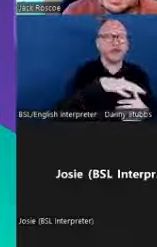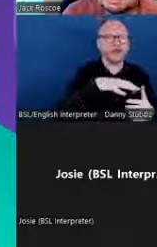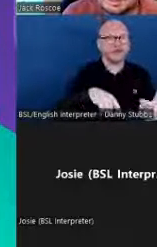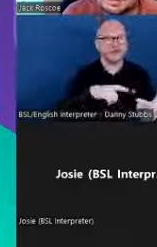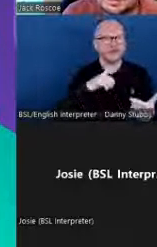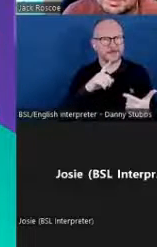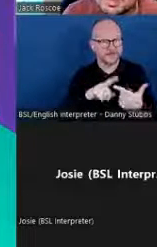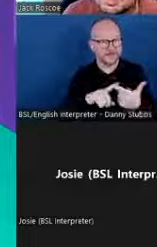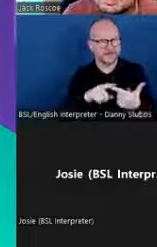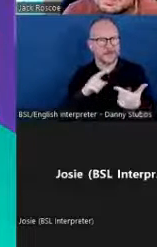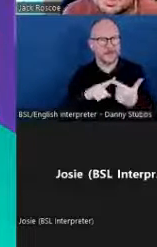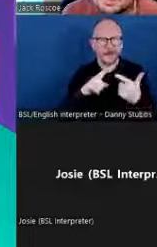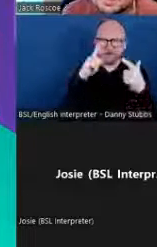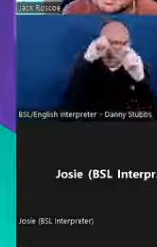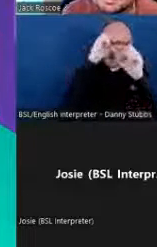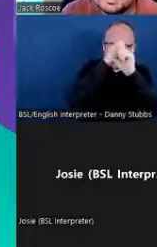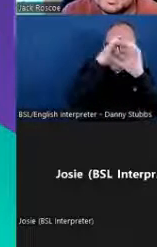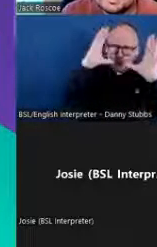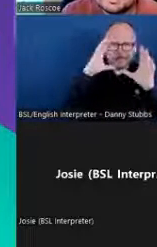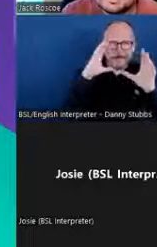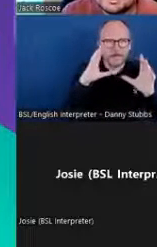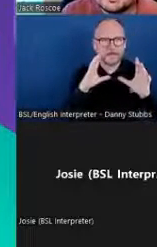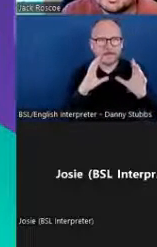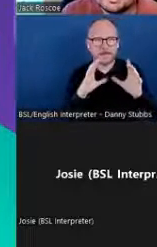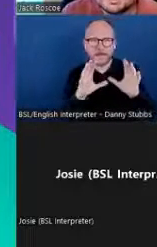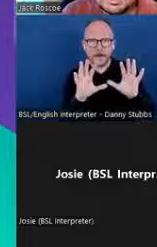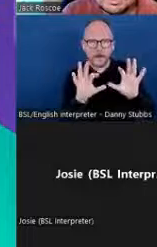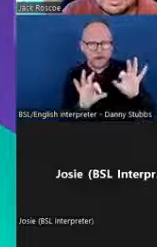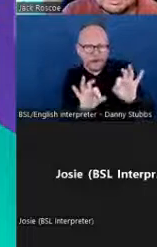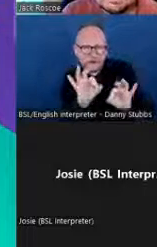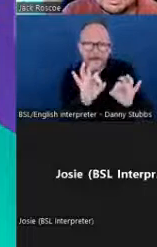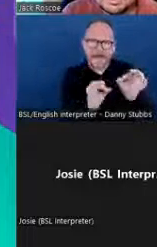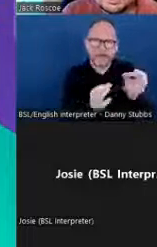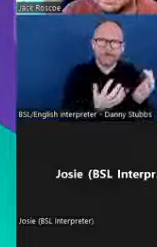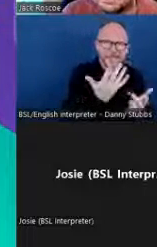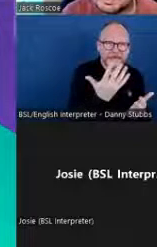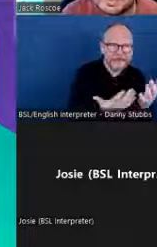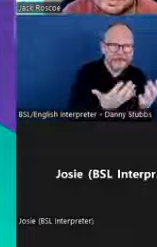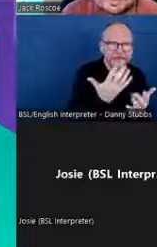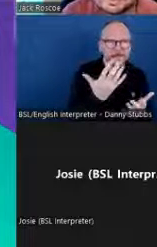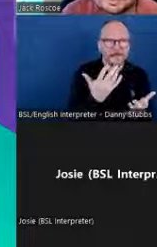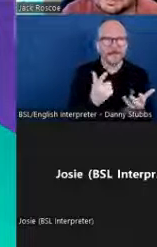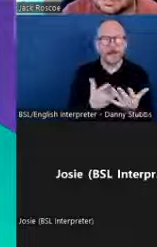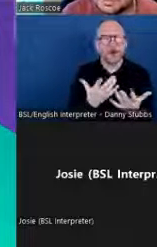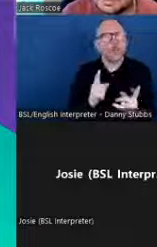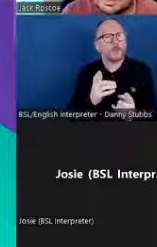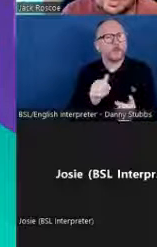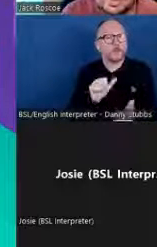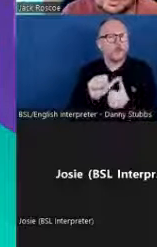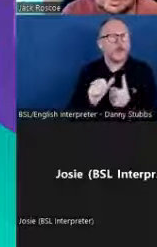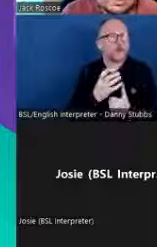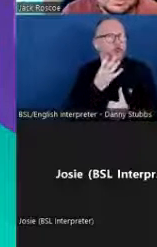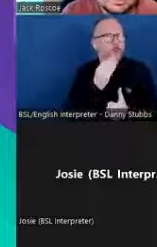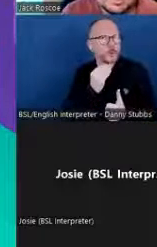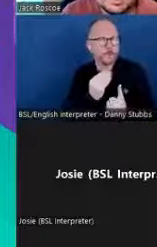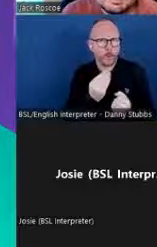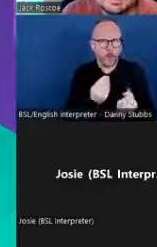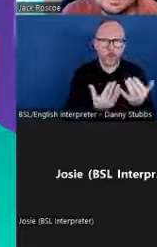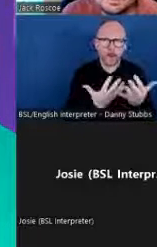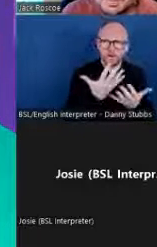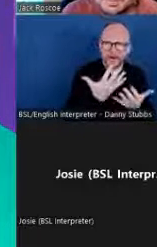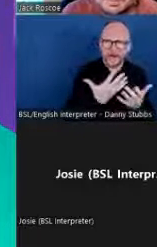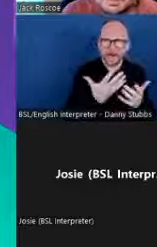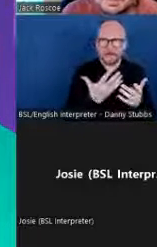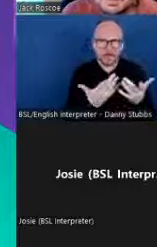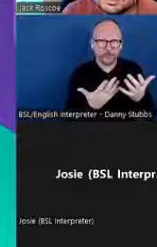identifying the most relevant and useful metrics, some of the challenges of working in public spaces, data collection